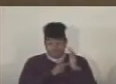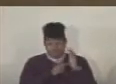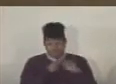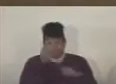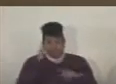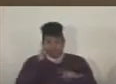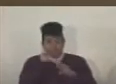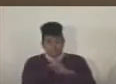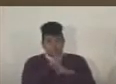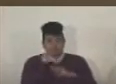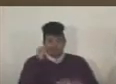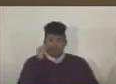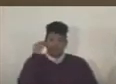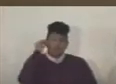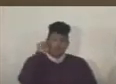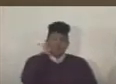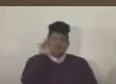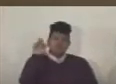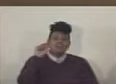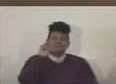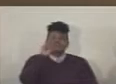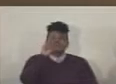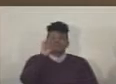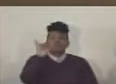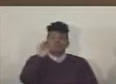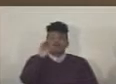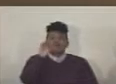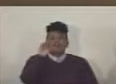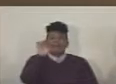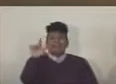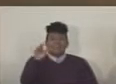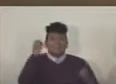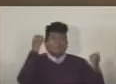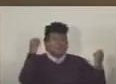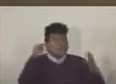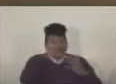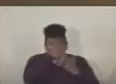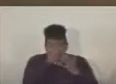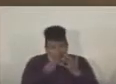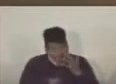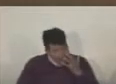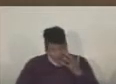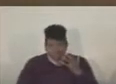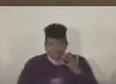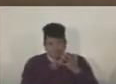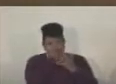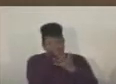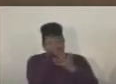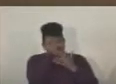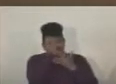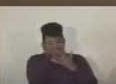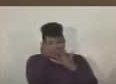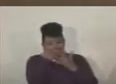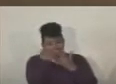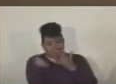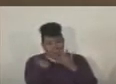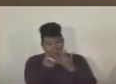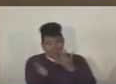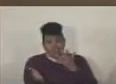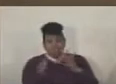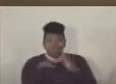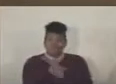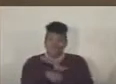McNeil, that there are many factors that lead to crime that we have not yet